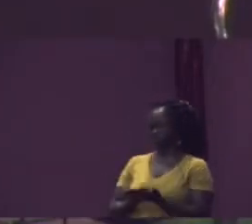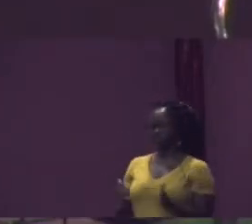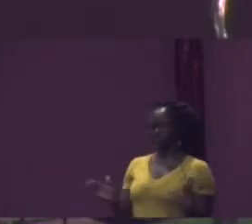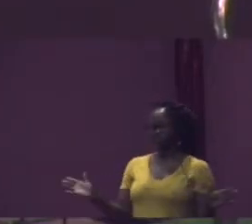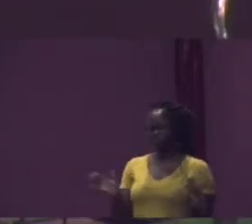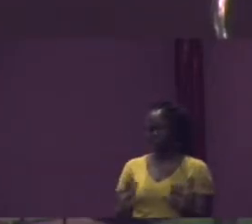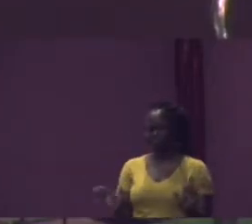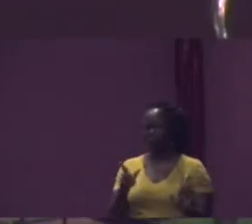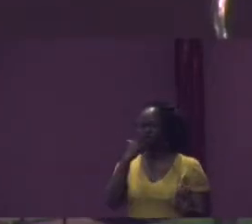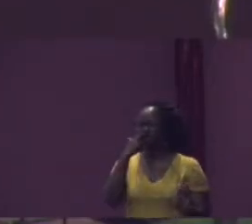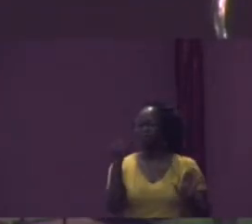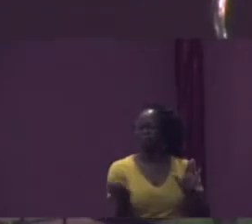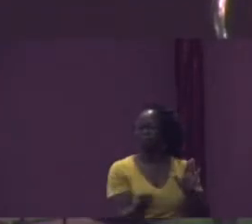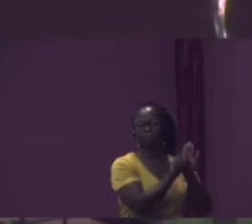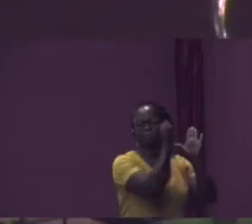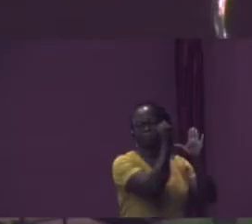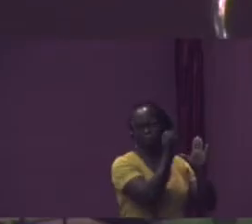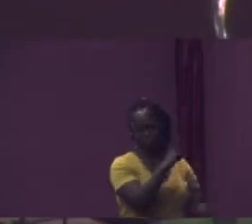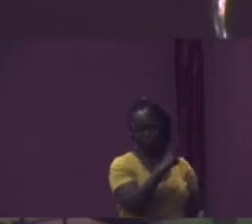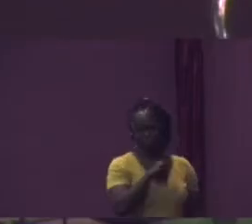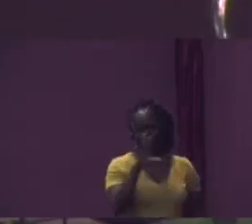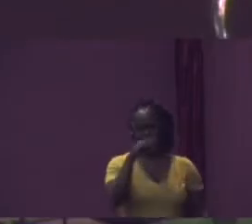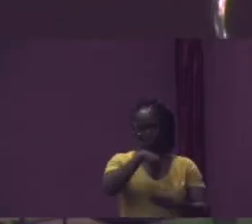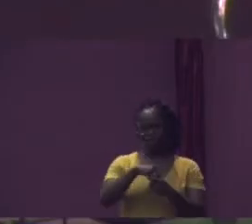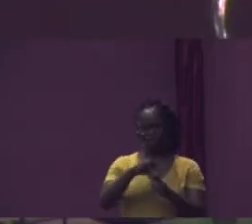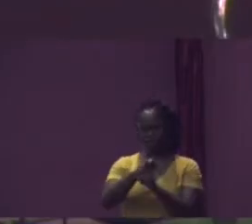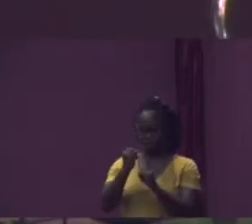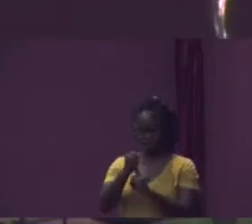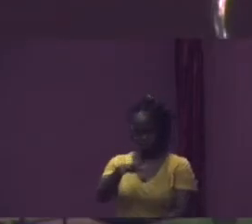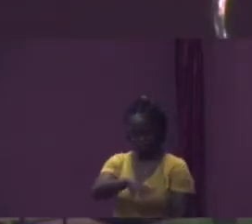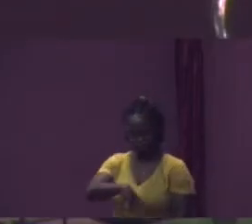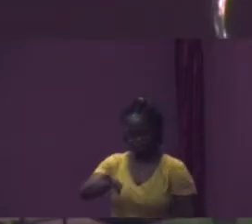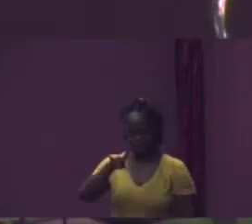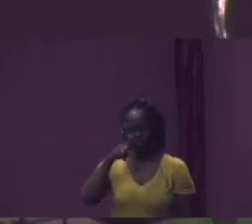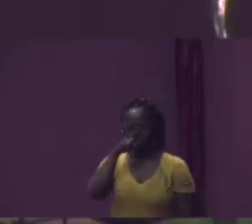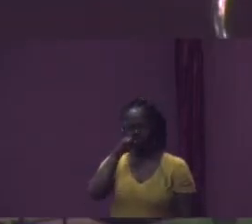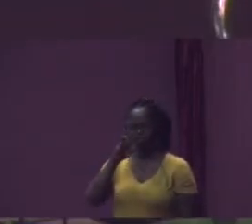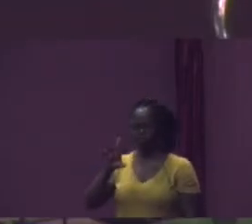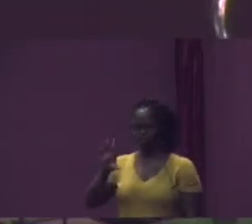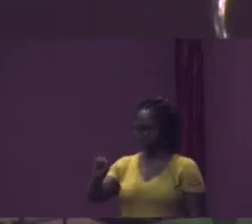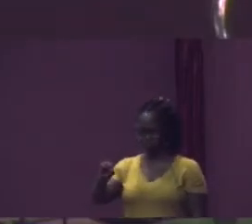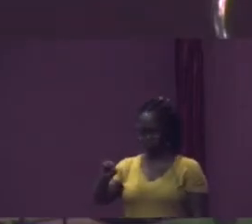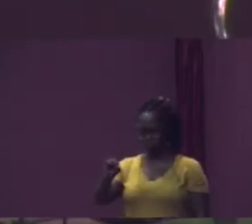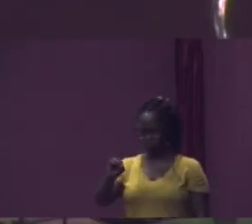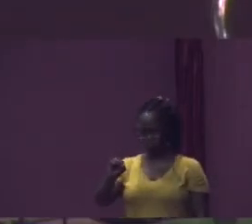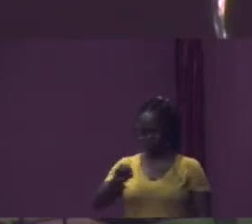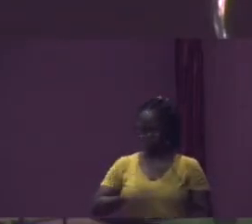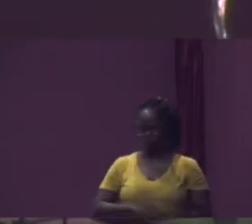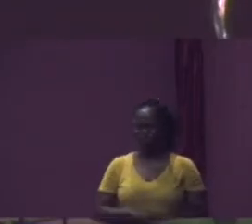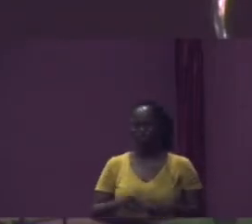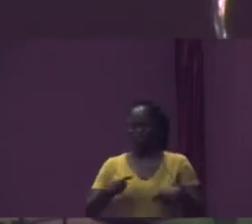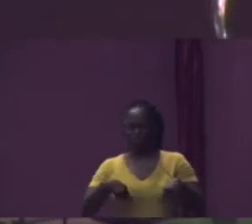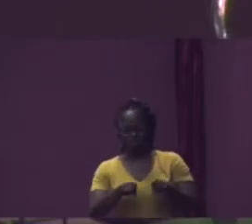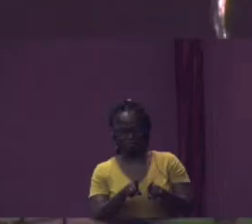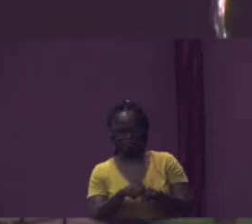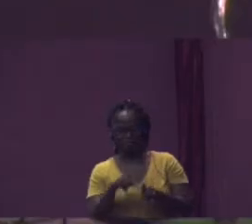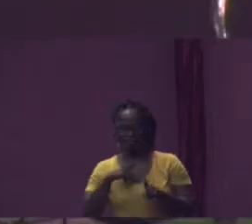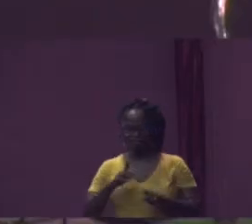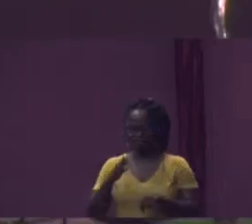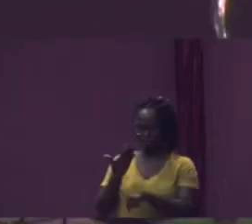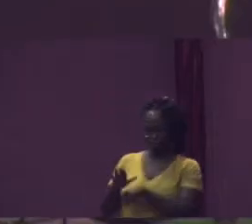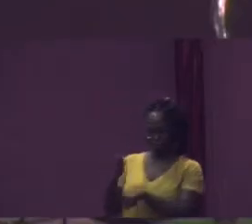Giddens. By generating public concern over malpractice, doctors unknowingly rendered themselves more vulnerable to malpractice